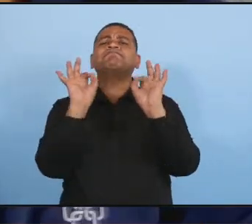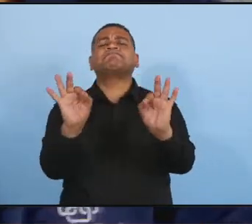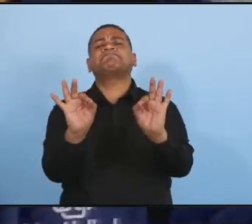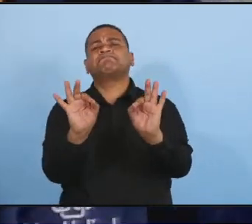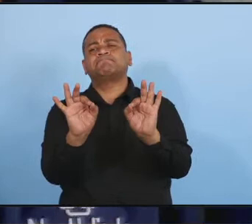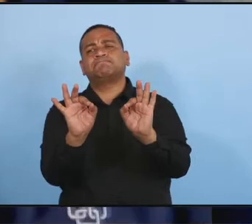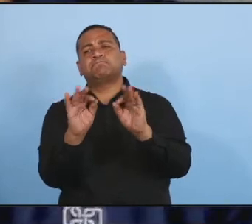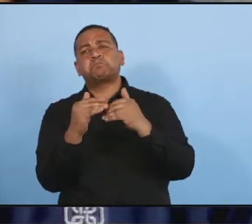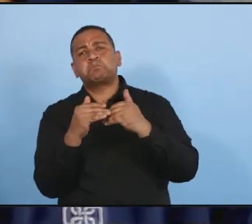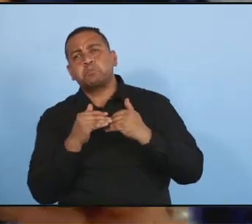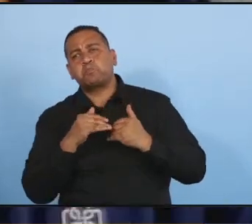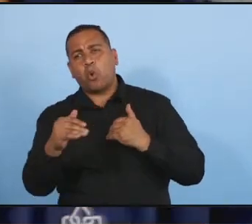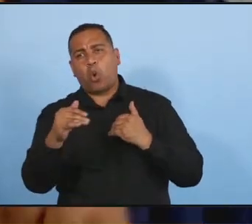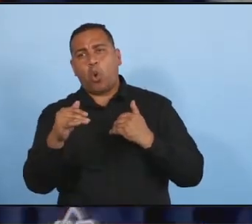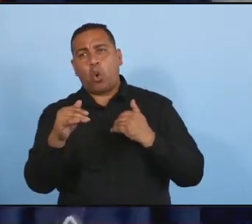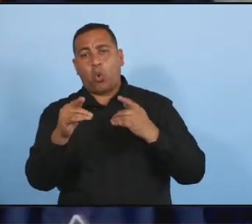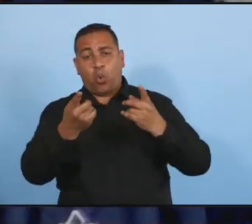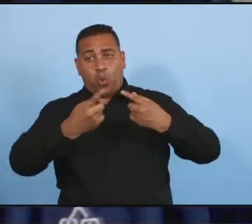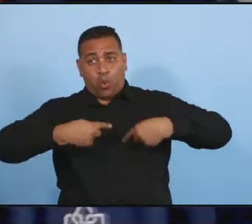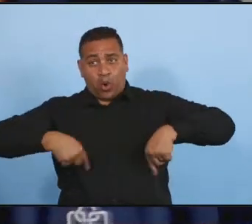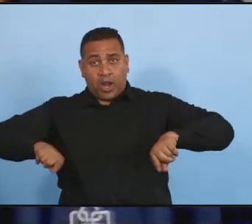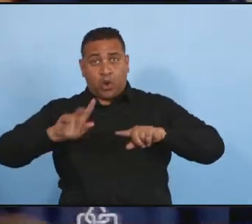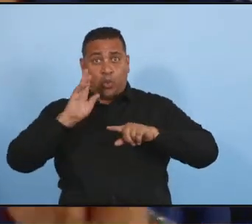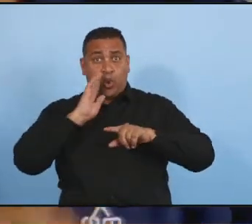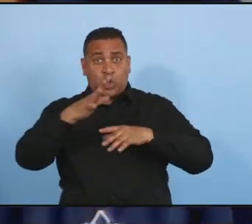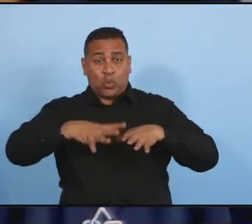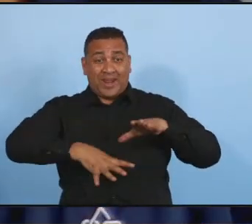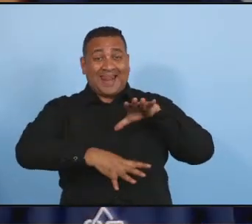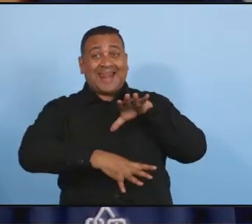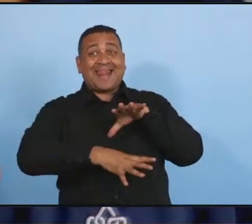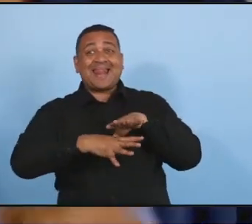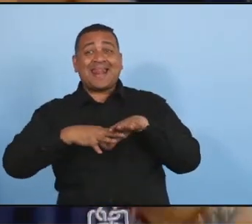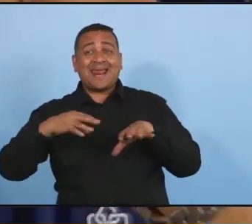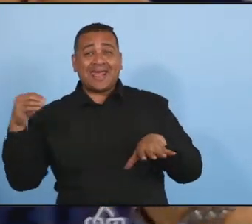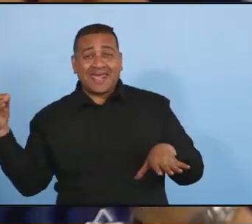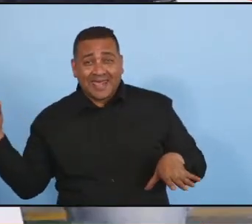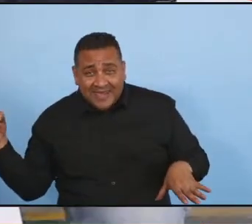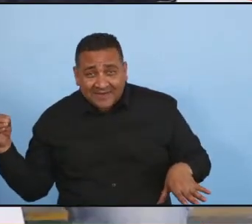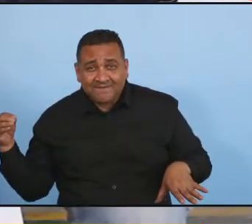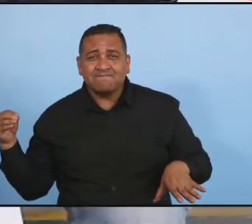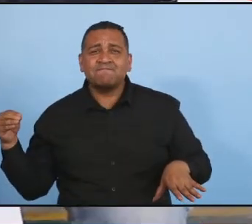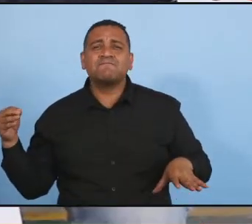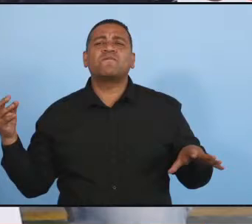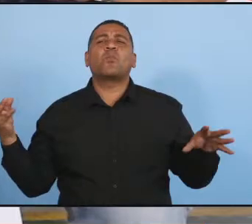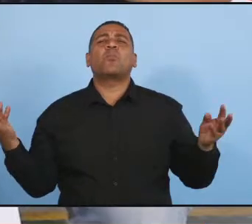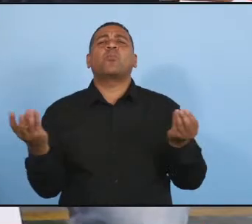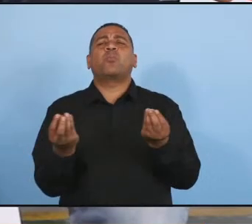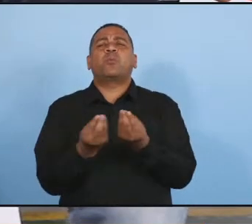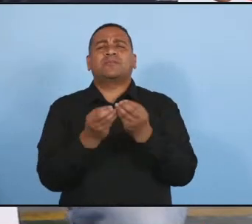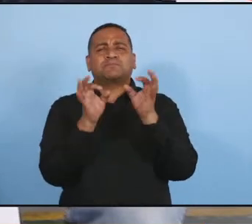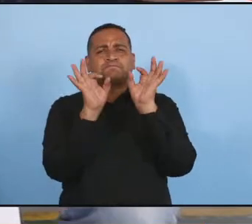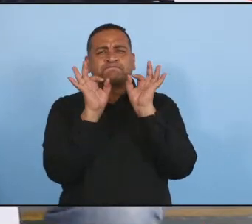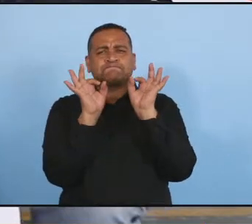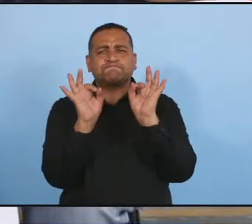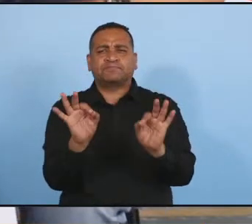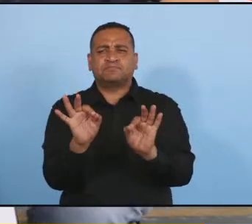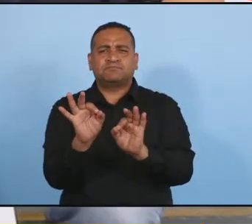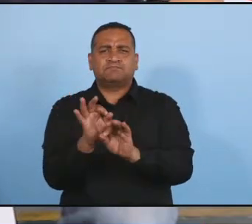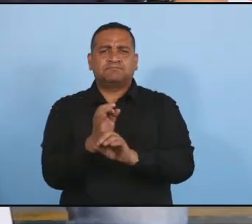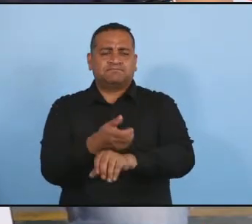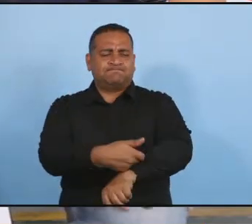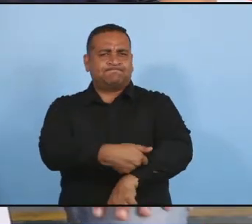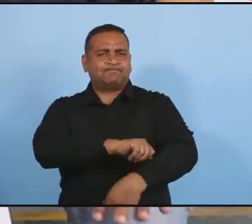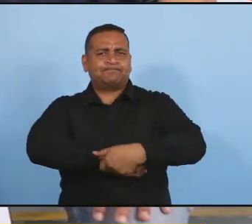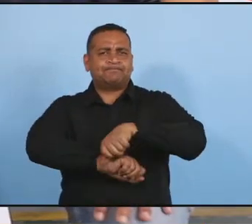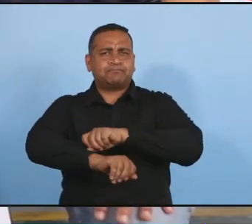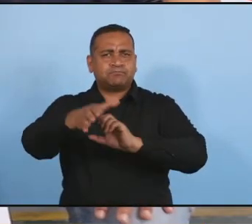prudent, Rhoda, to all of this, when you leave here, you're leaving definitely equipped and skilled for whatever